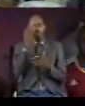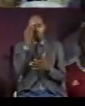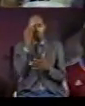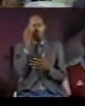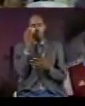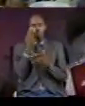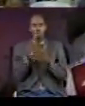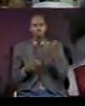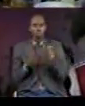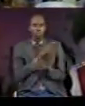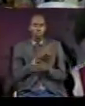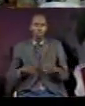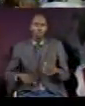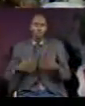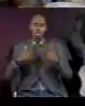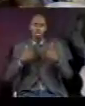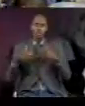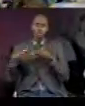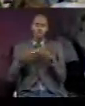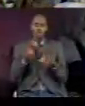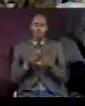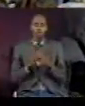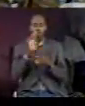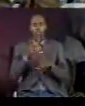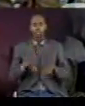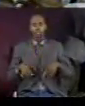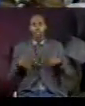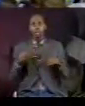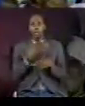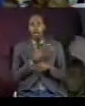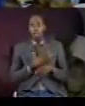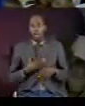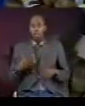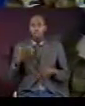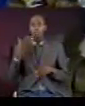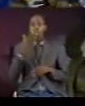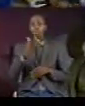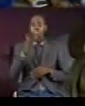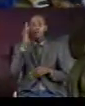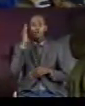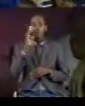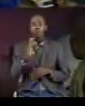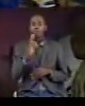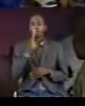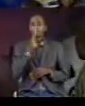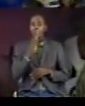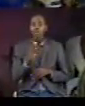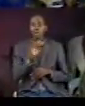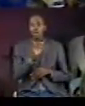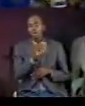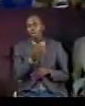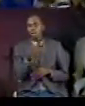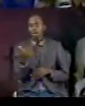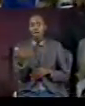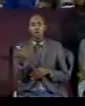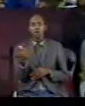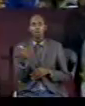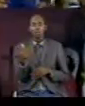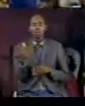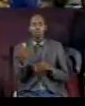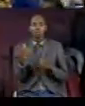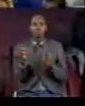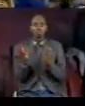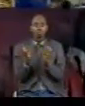be a special online banquet for all those watching